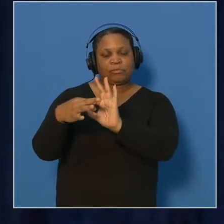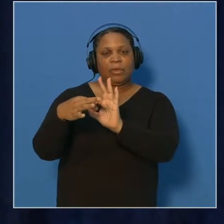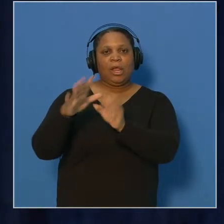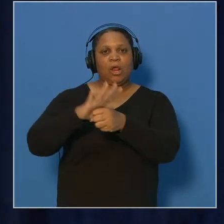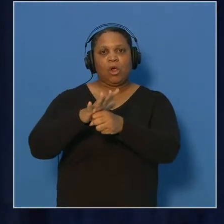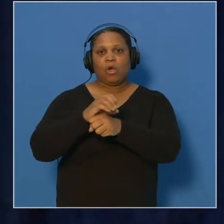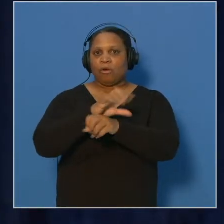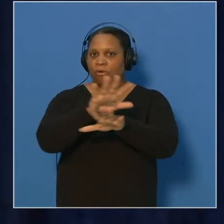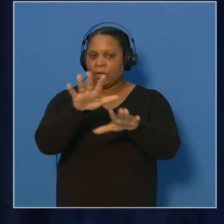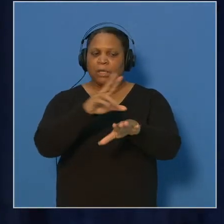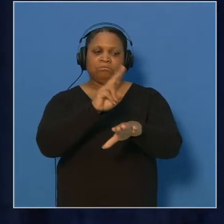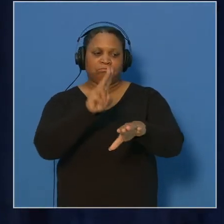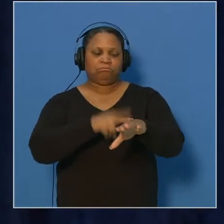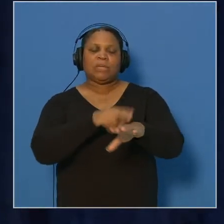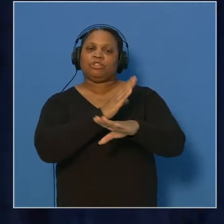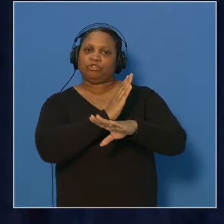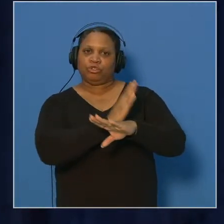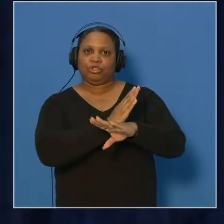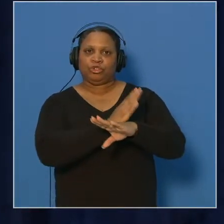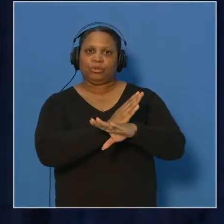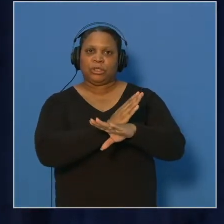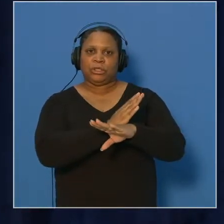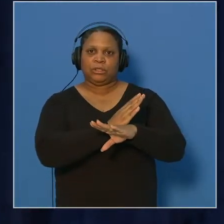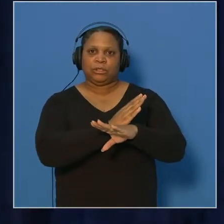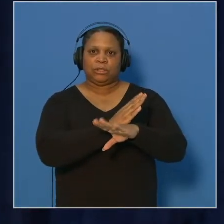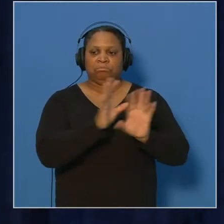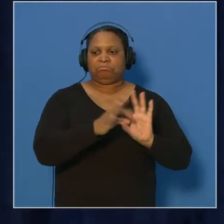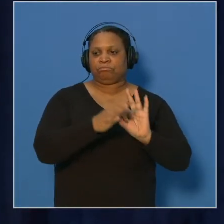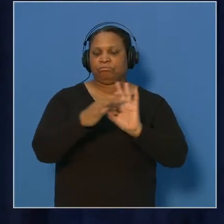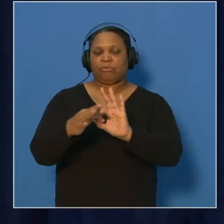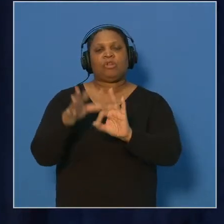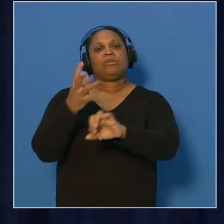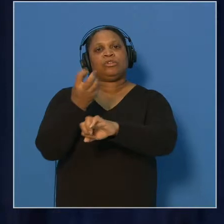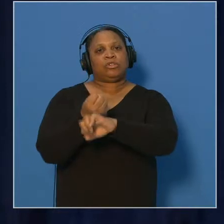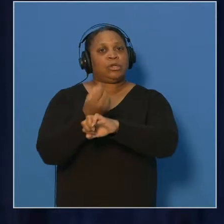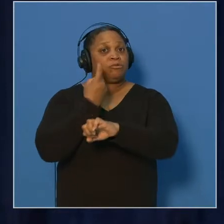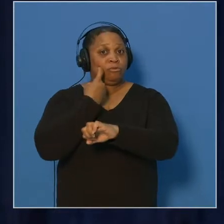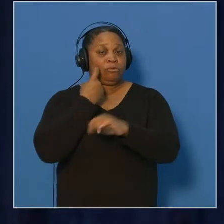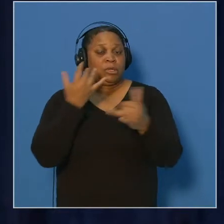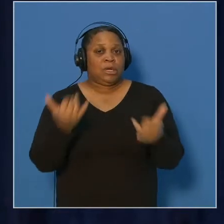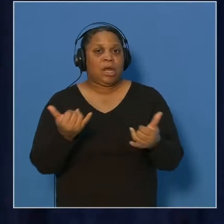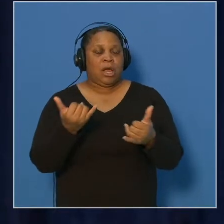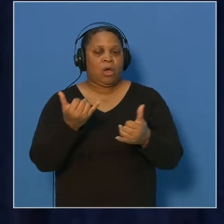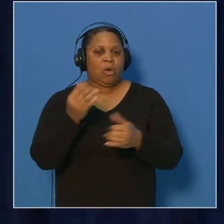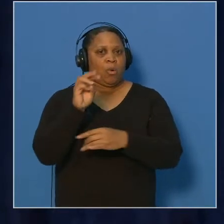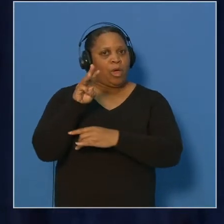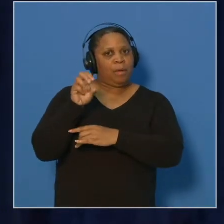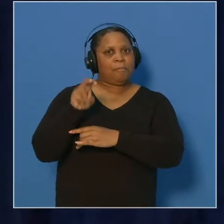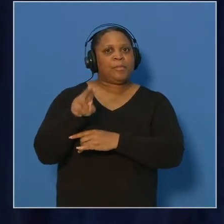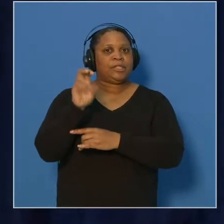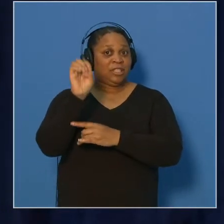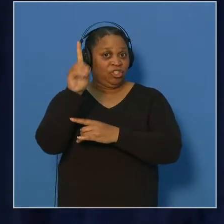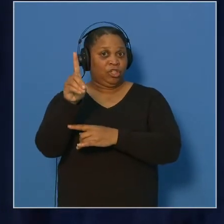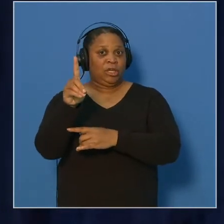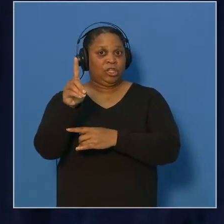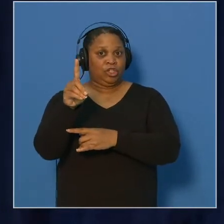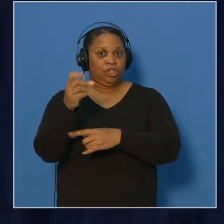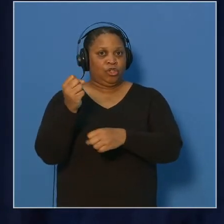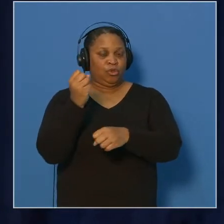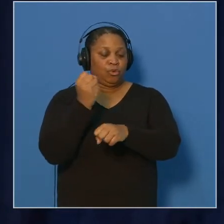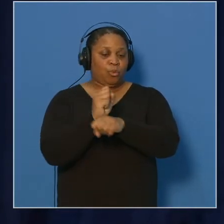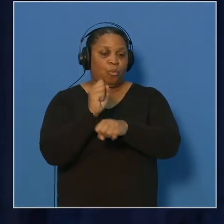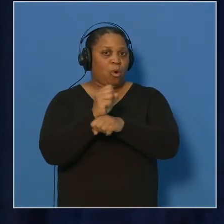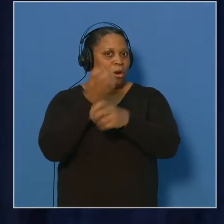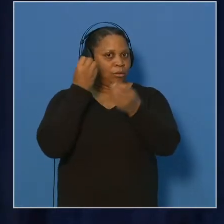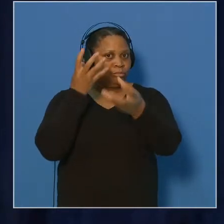the Minister of National Security on matters related to our current shelter in place, and the Minister of Education will give an update on the work that is being